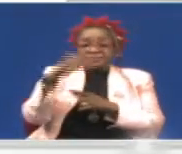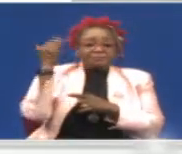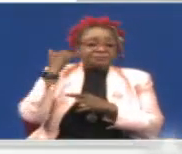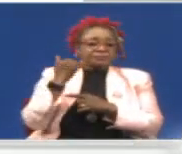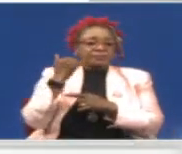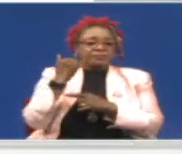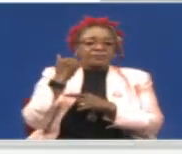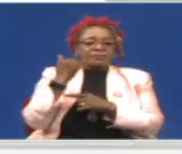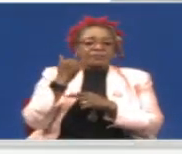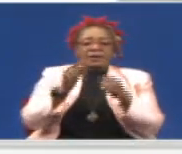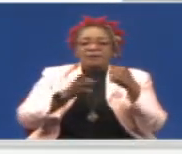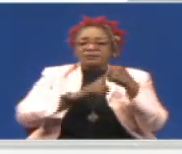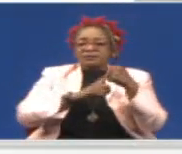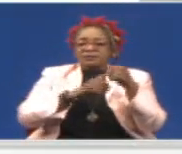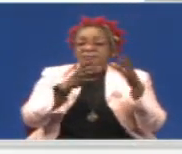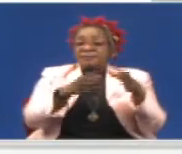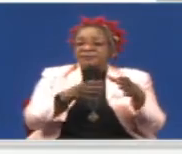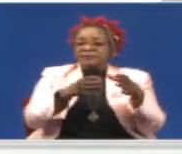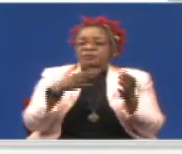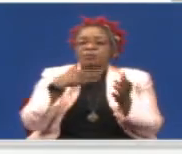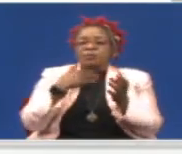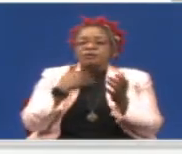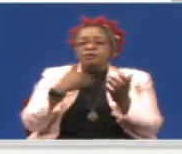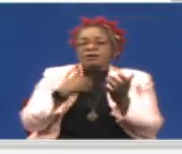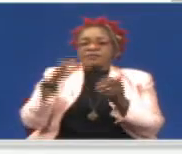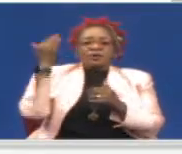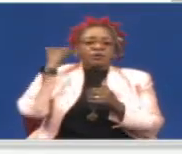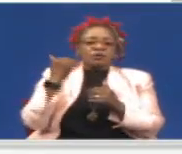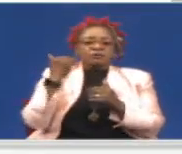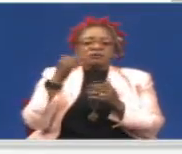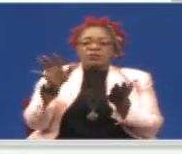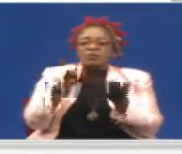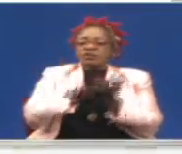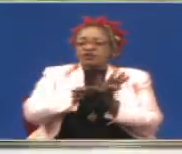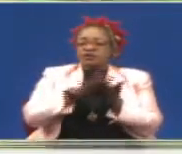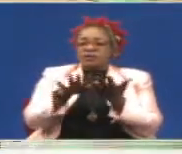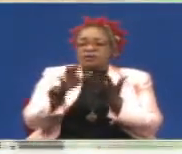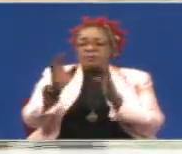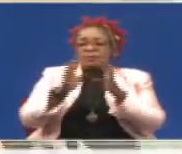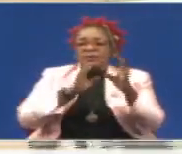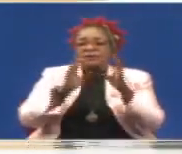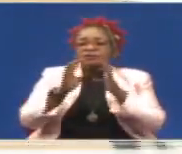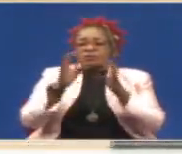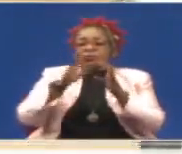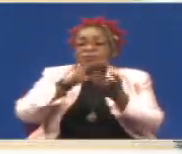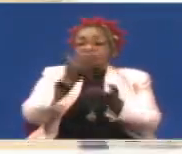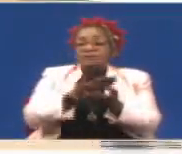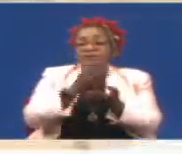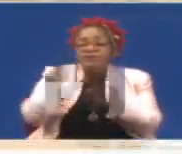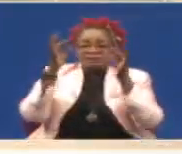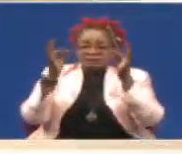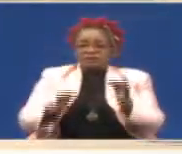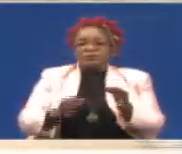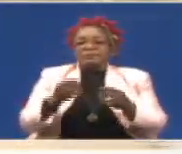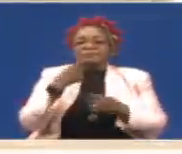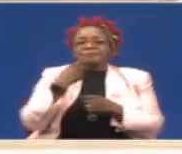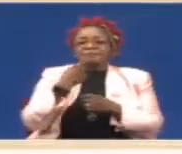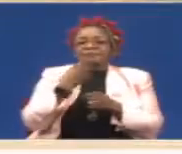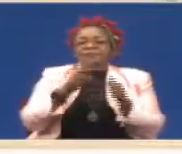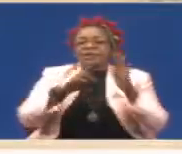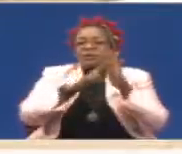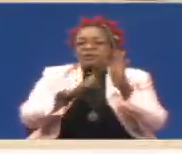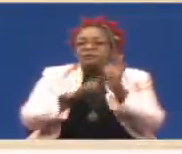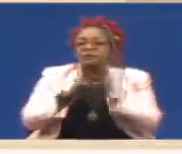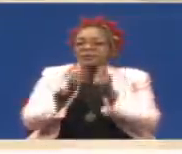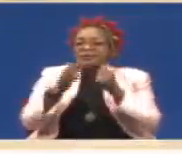the 6 parties are seeking to have the court quash Communication Authority decision, arguing that Regulation